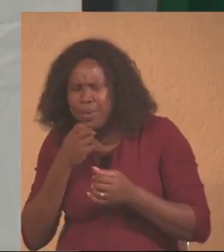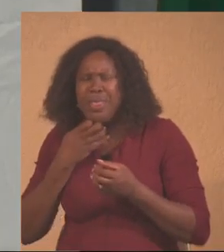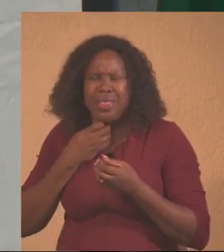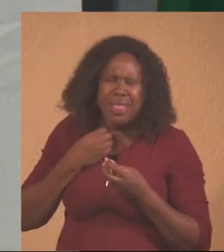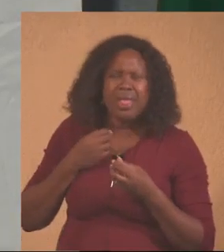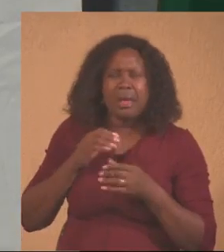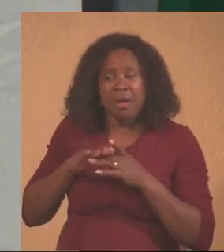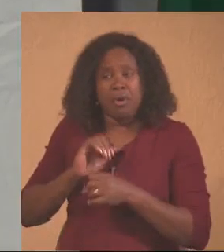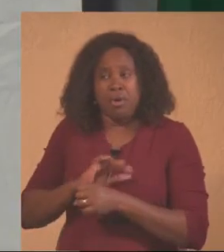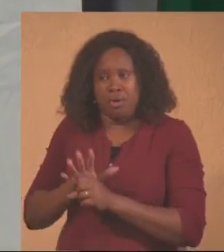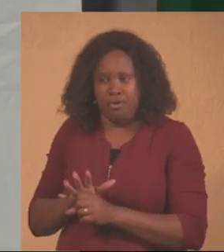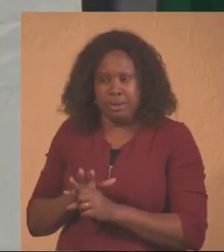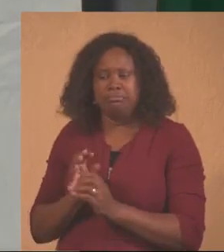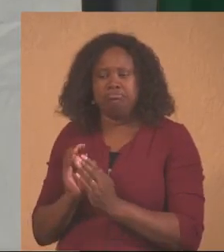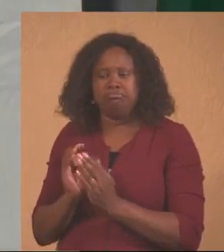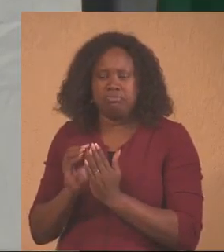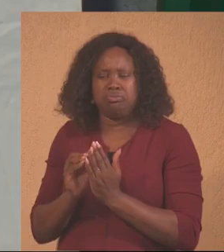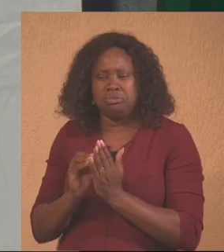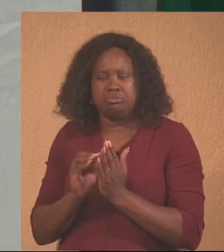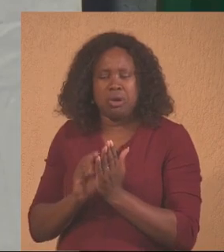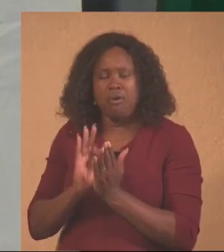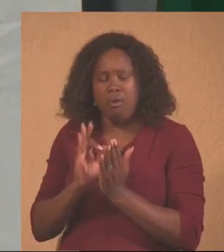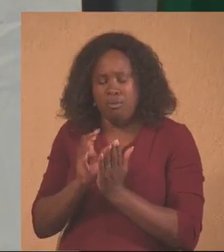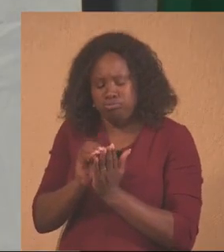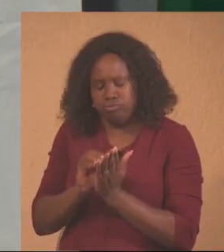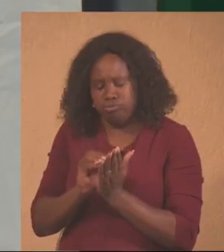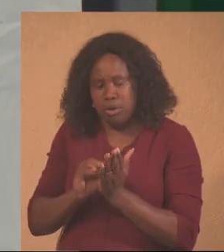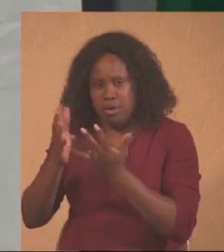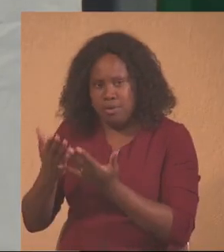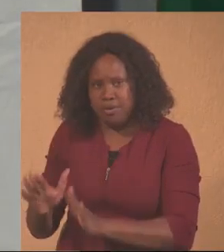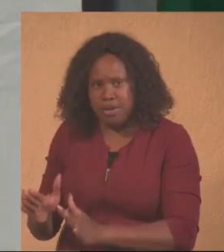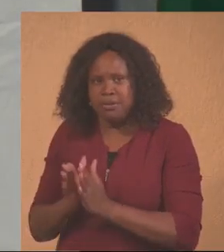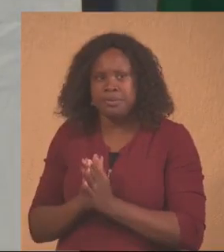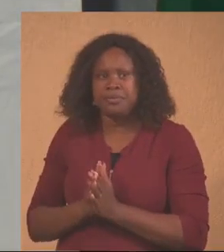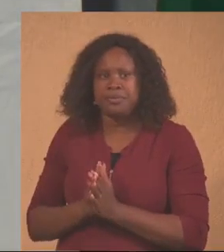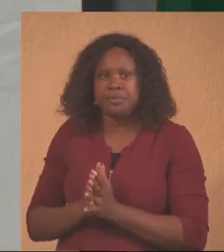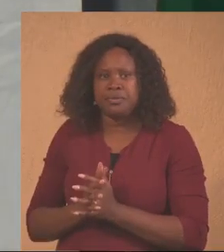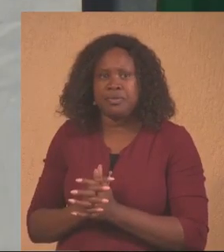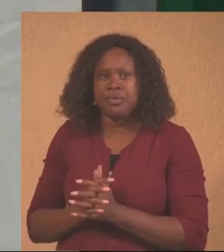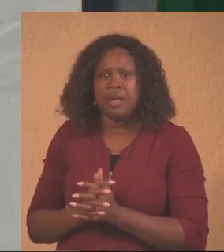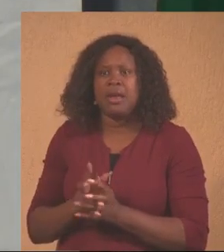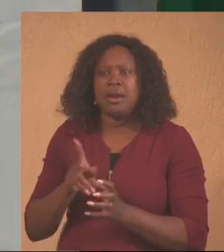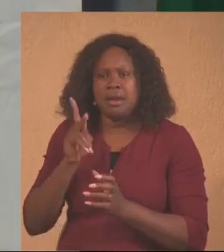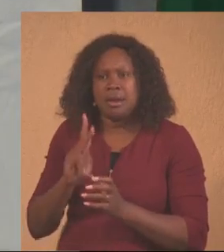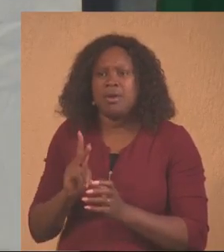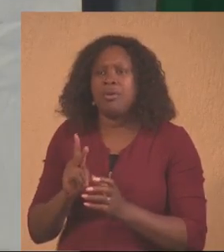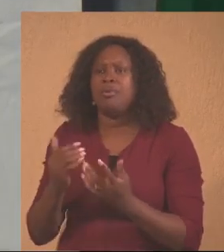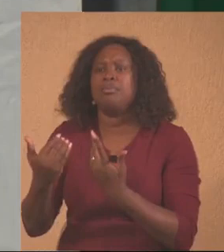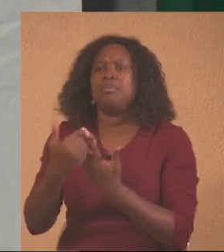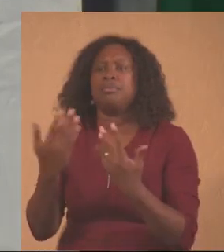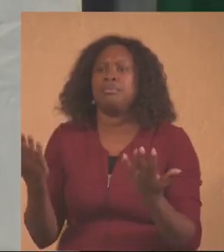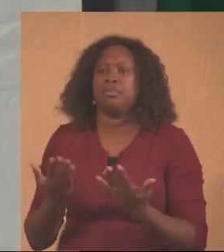that history is taken, a form is completed, and on top of it, based on which port of entry, there might be